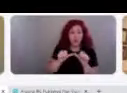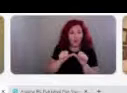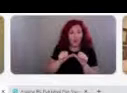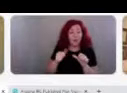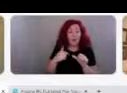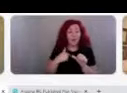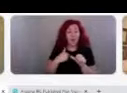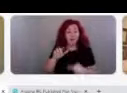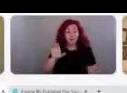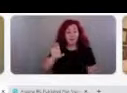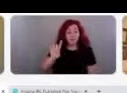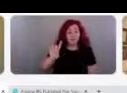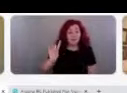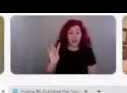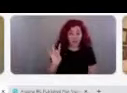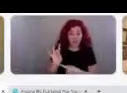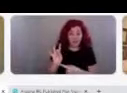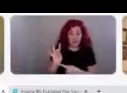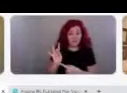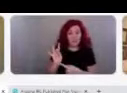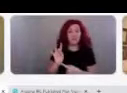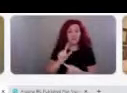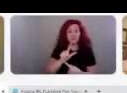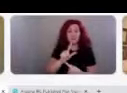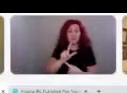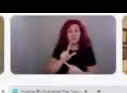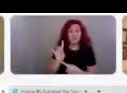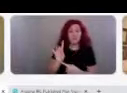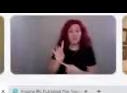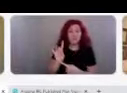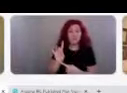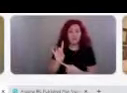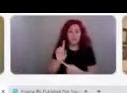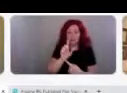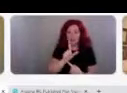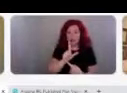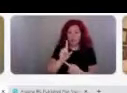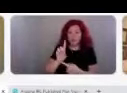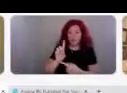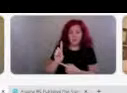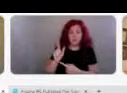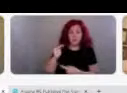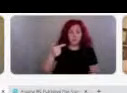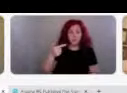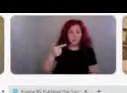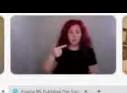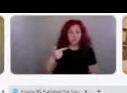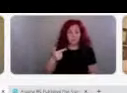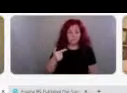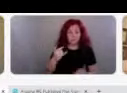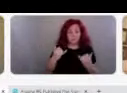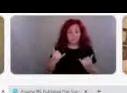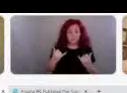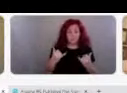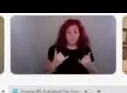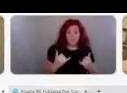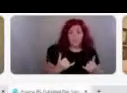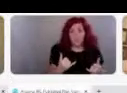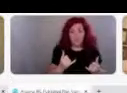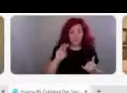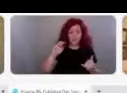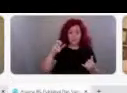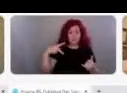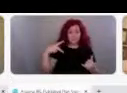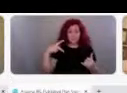congressional district 8 and legislative district 21 our current mapping